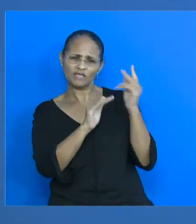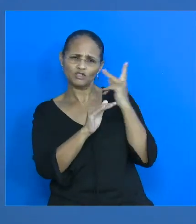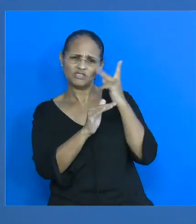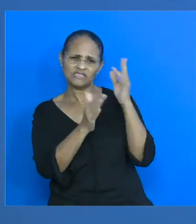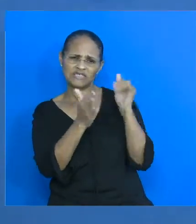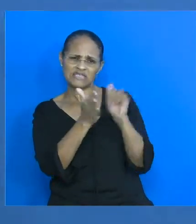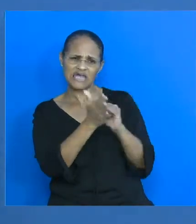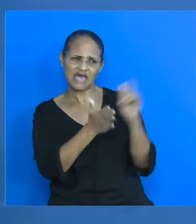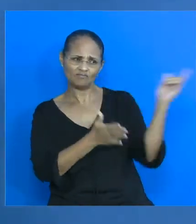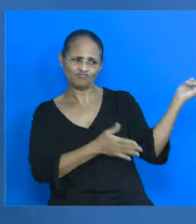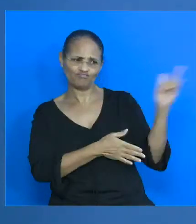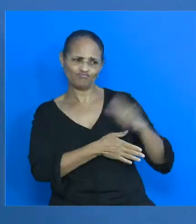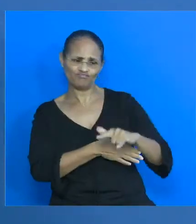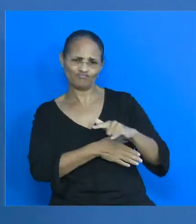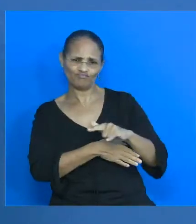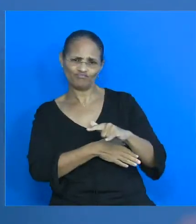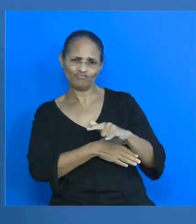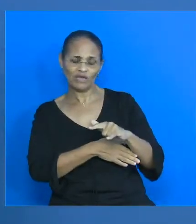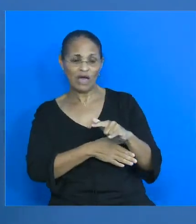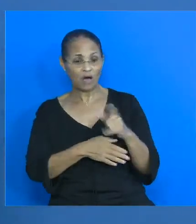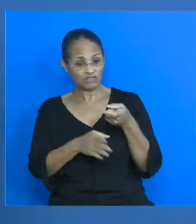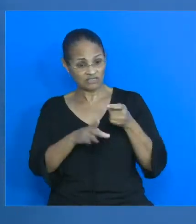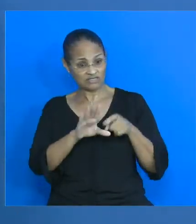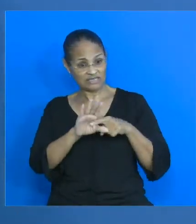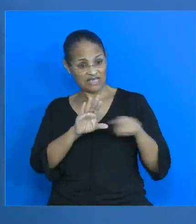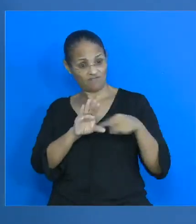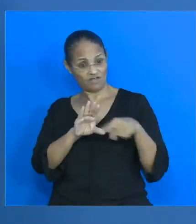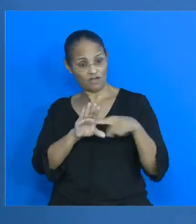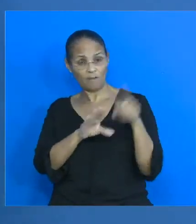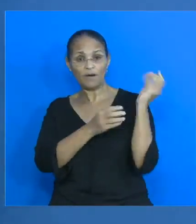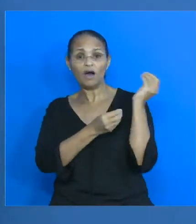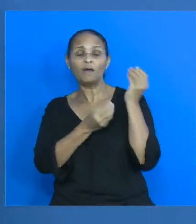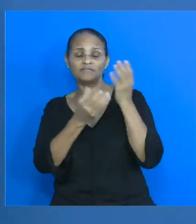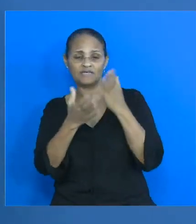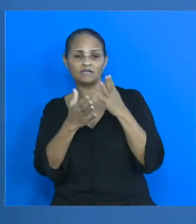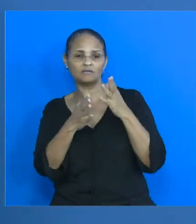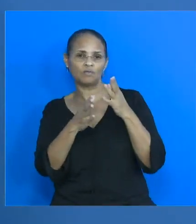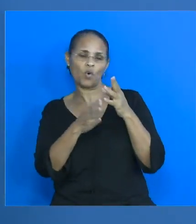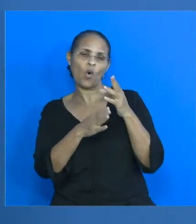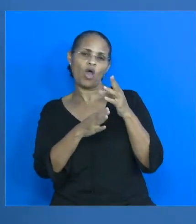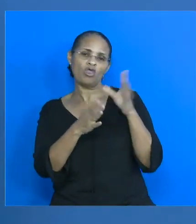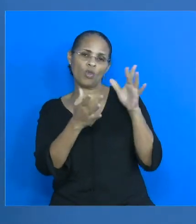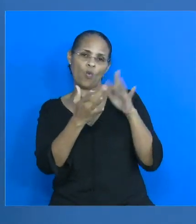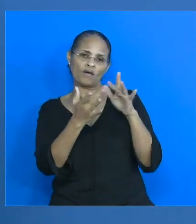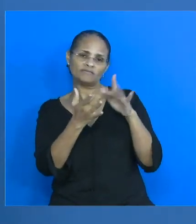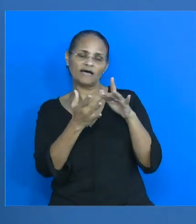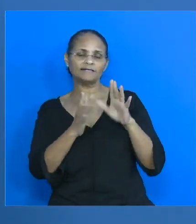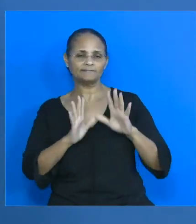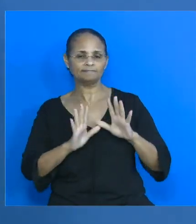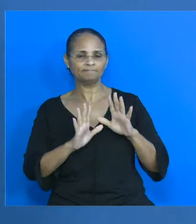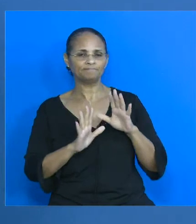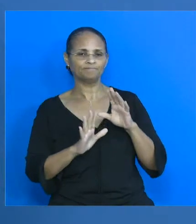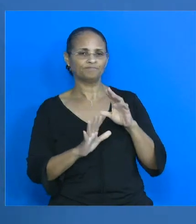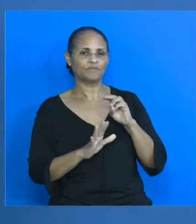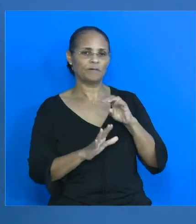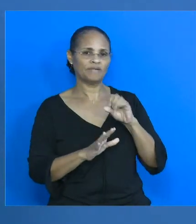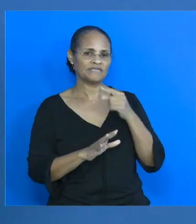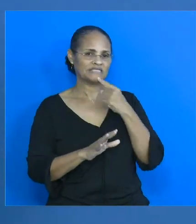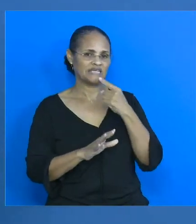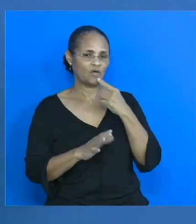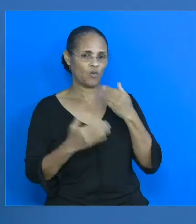island? I was just emailing them about updating the website. We have